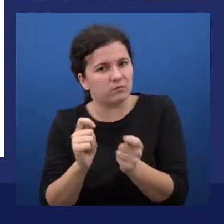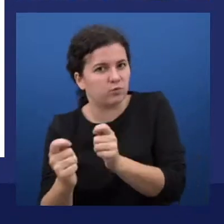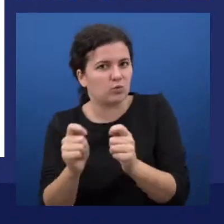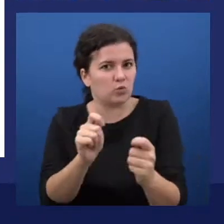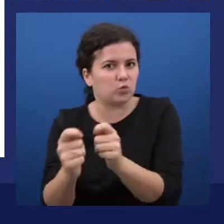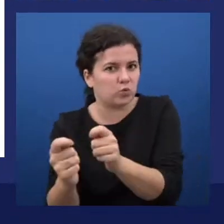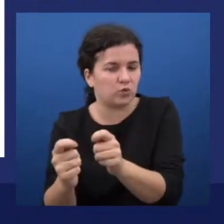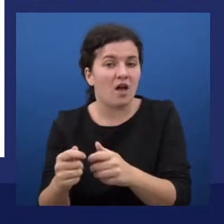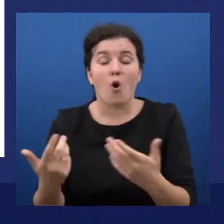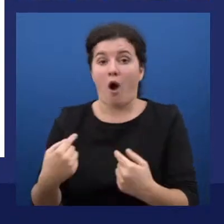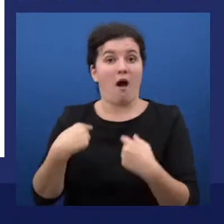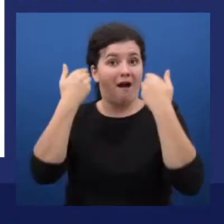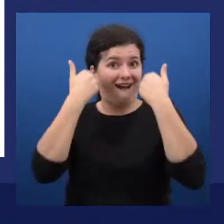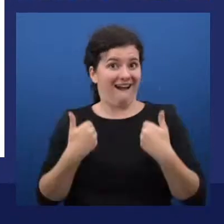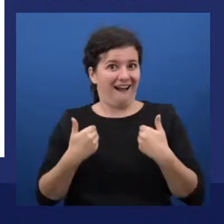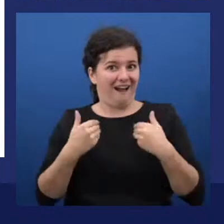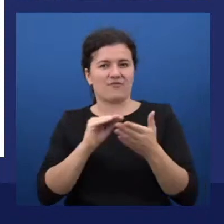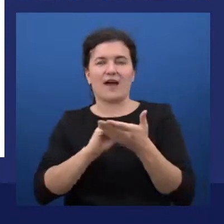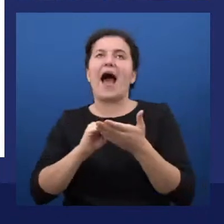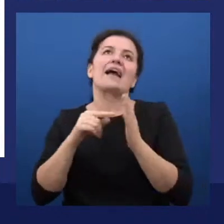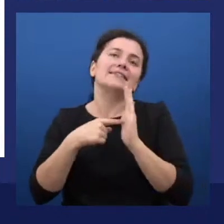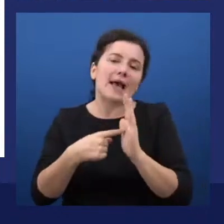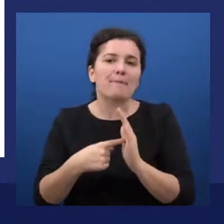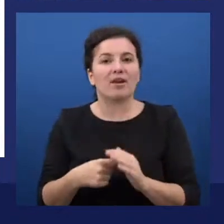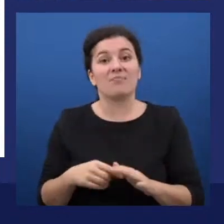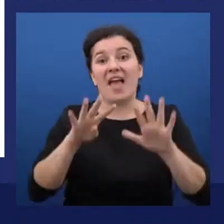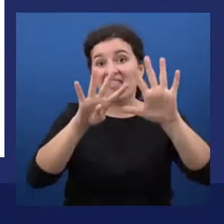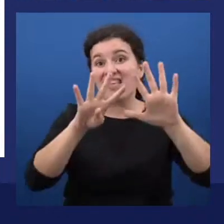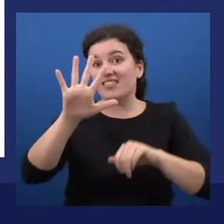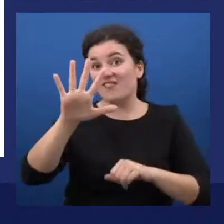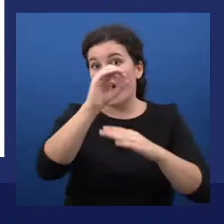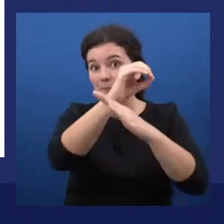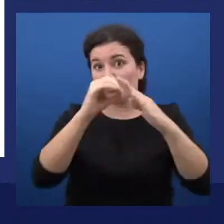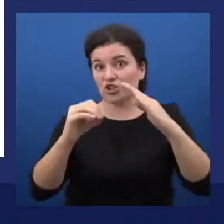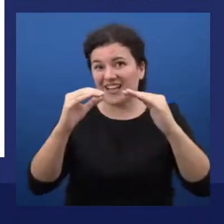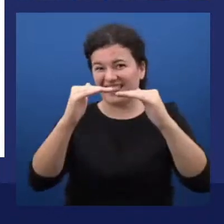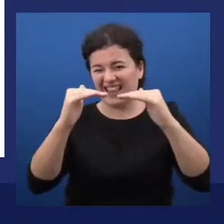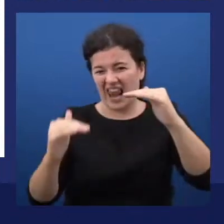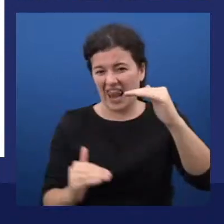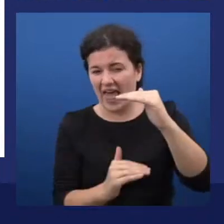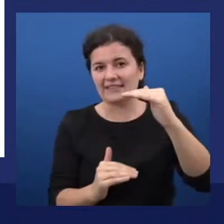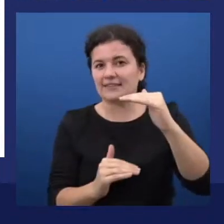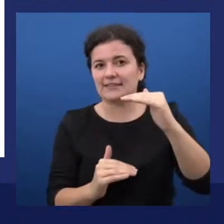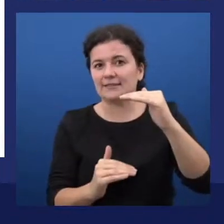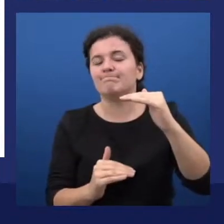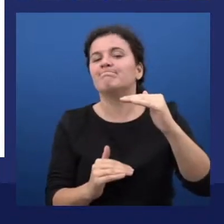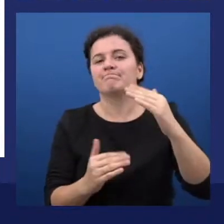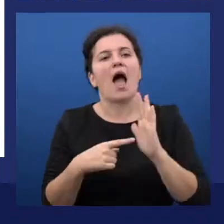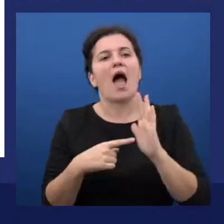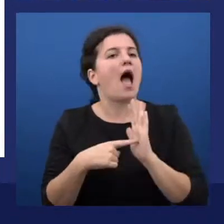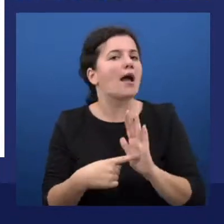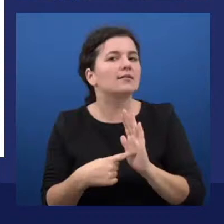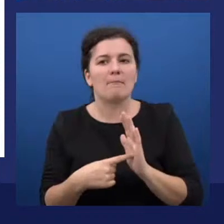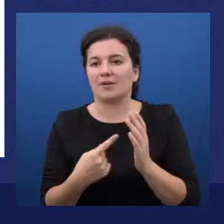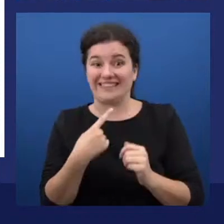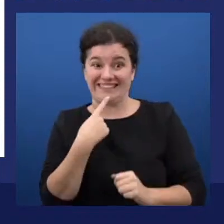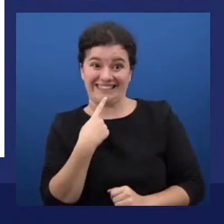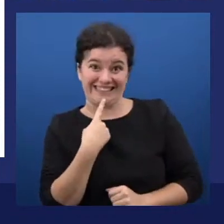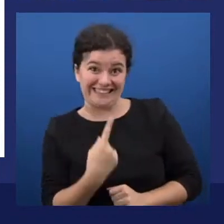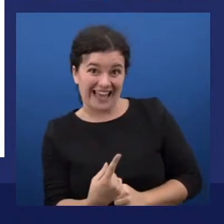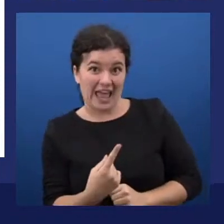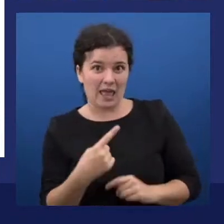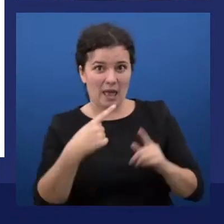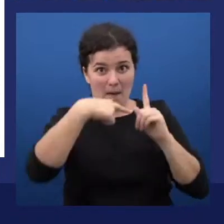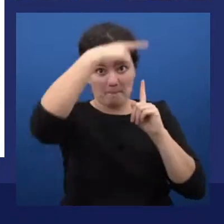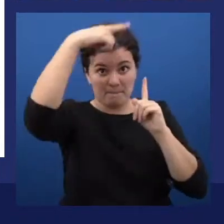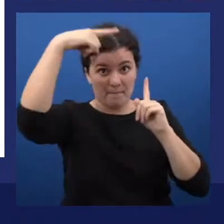well, everything below 95% in this case, that's indicating Bart Simpson's or Krusty. Let's take a look at that.